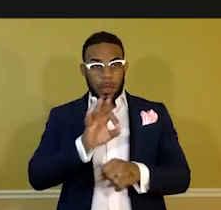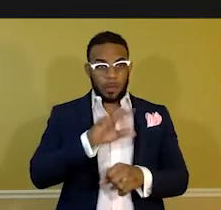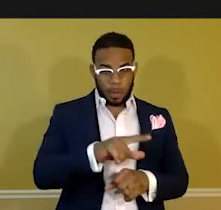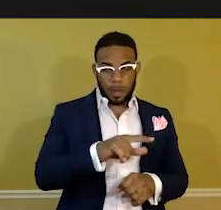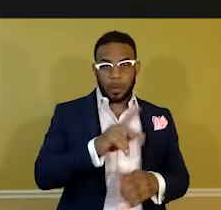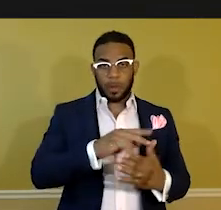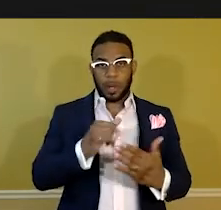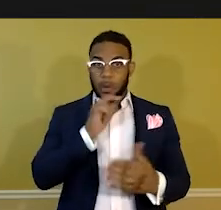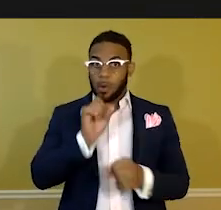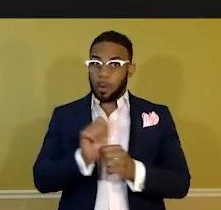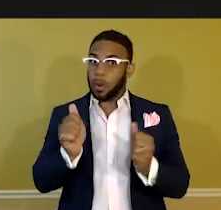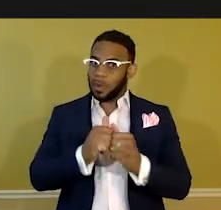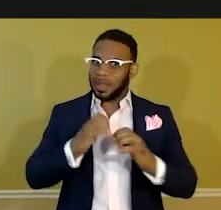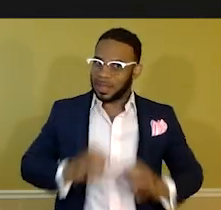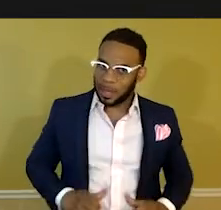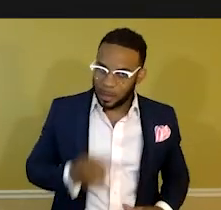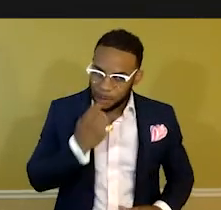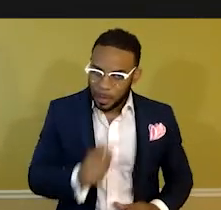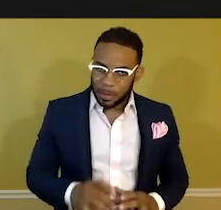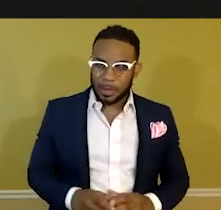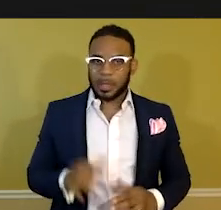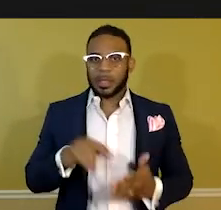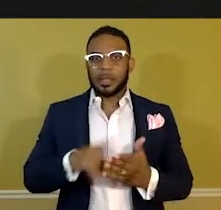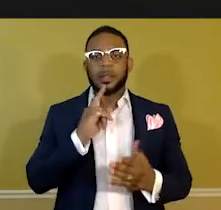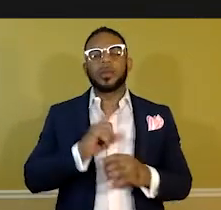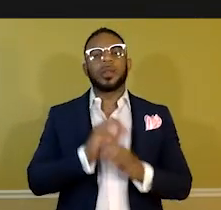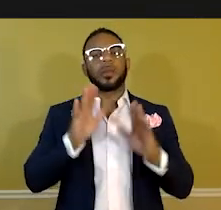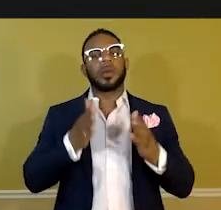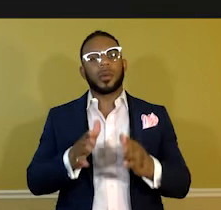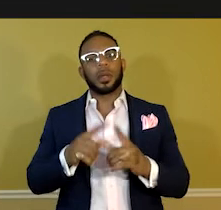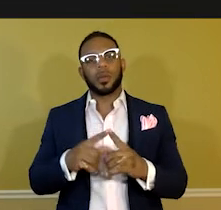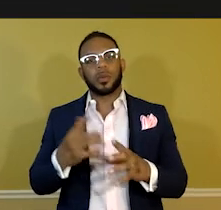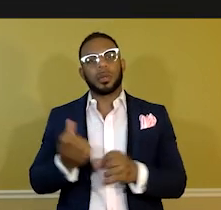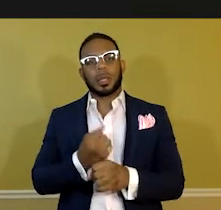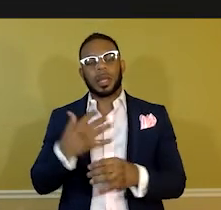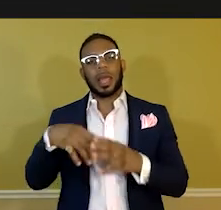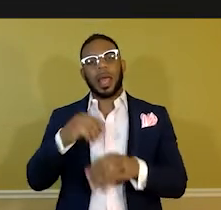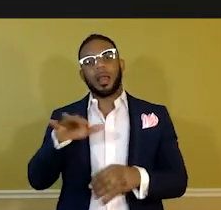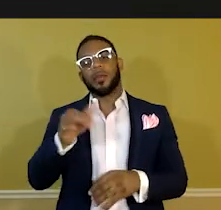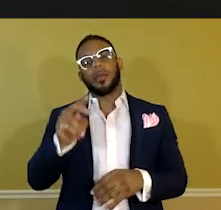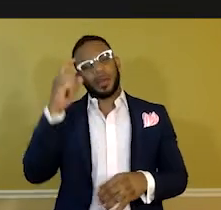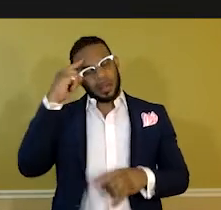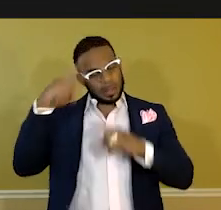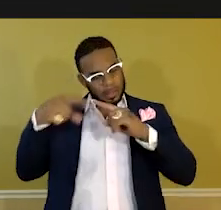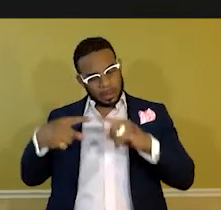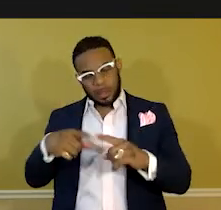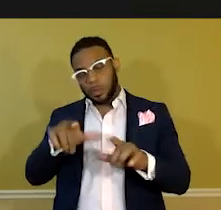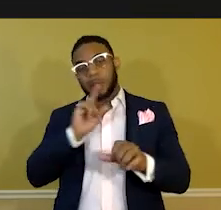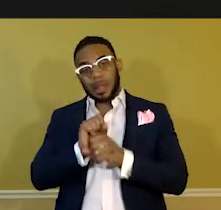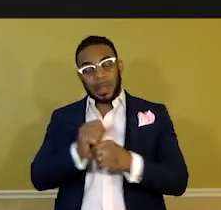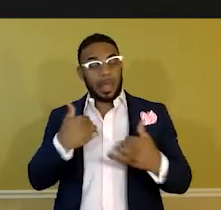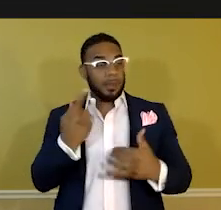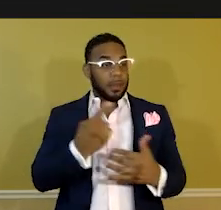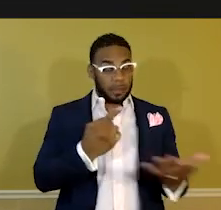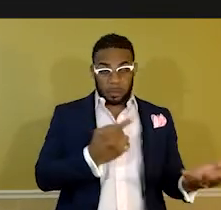projects, you are working with a client. Um, so this is a really great way to get out of your own head. Um, you can actually